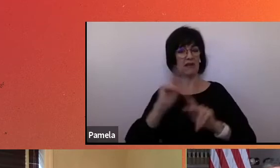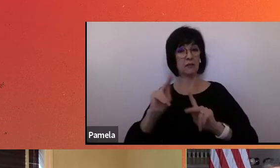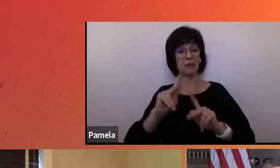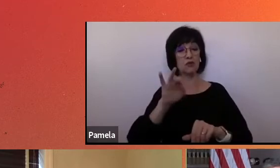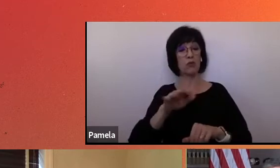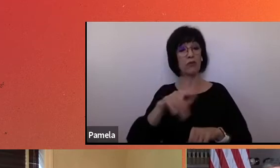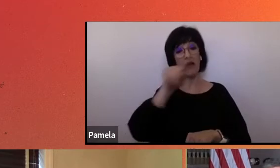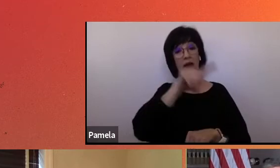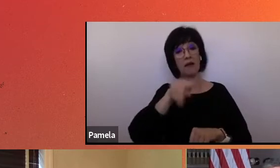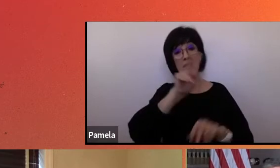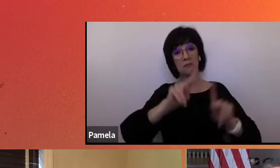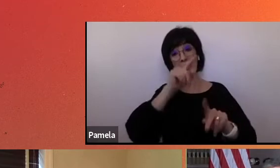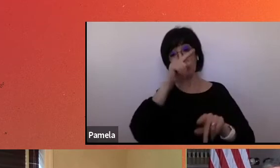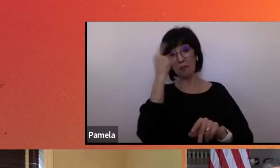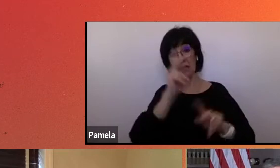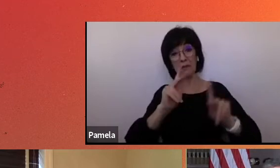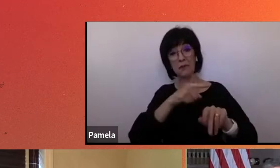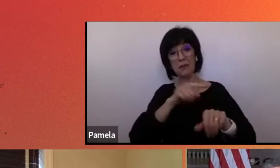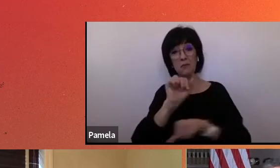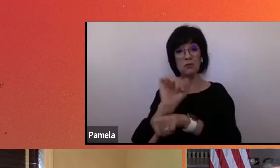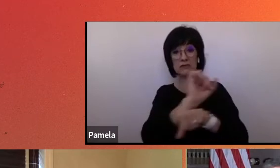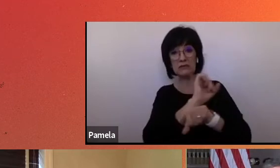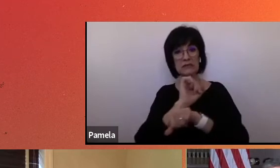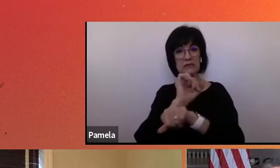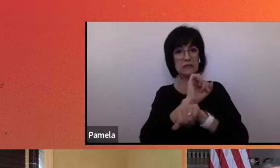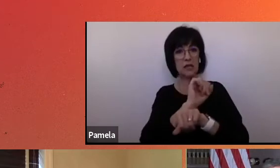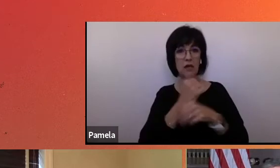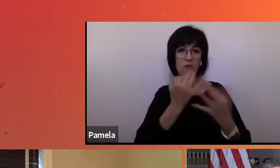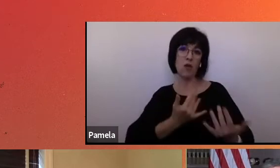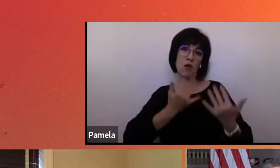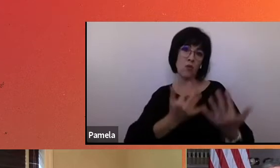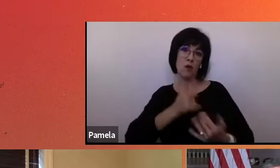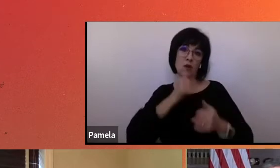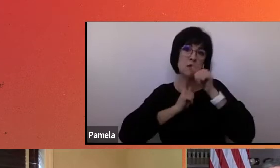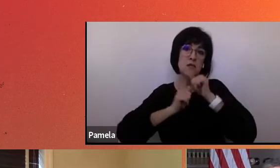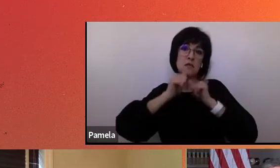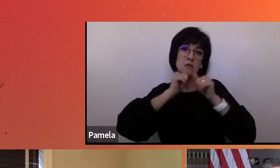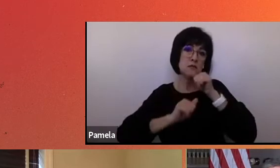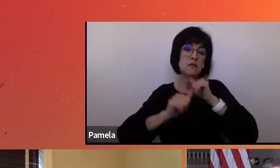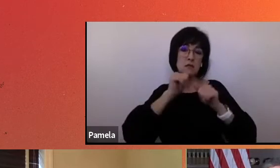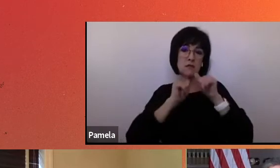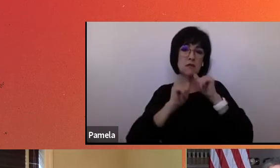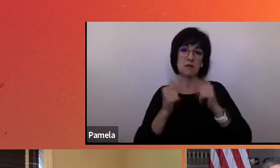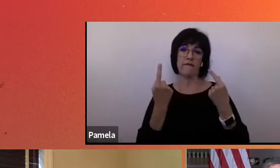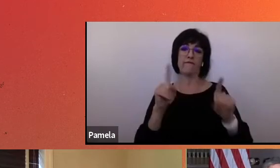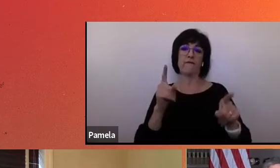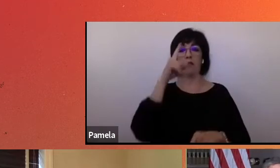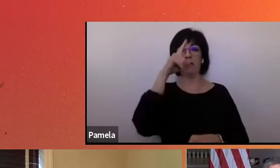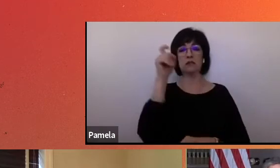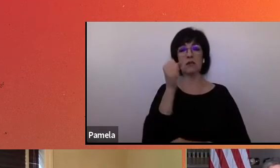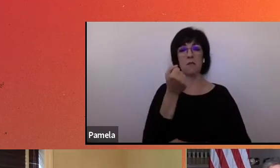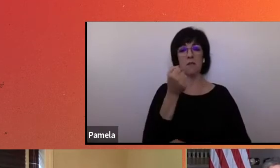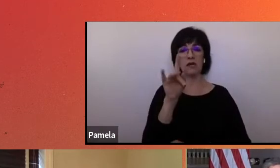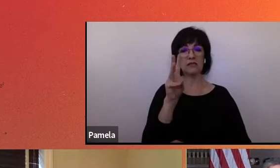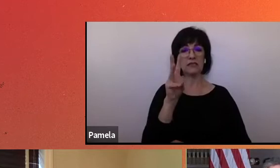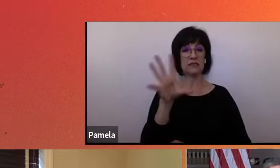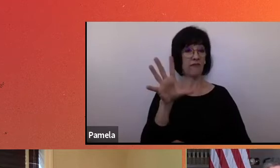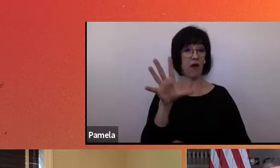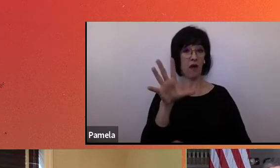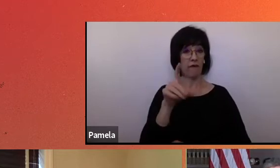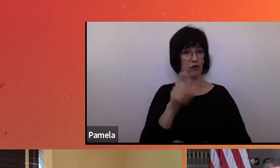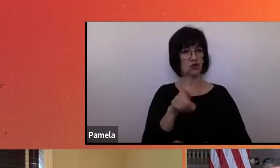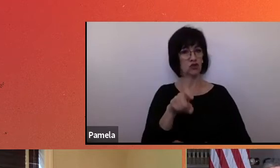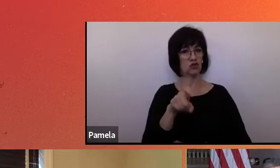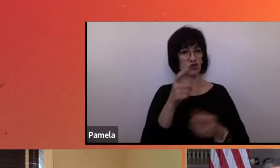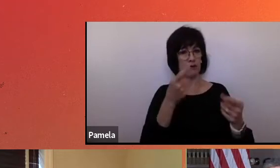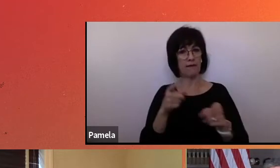became free, as Sylv Woolford said, in December of 1865, but the state didn't formally